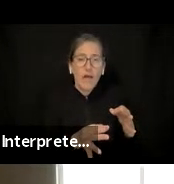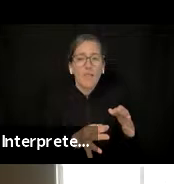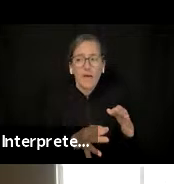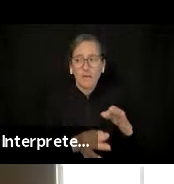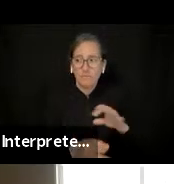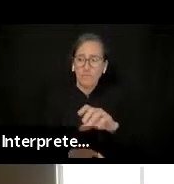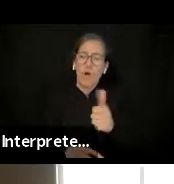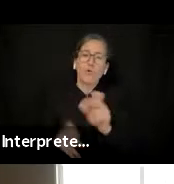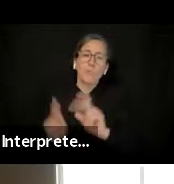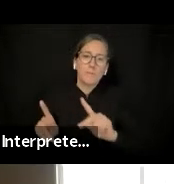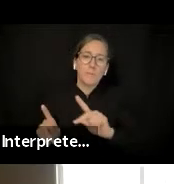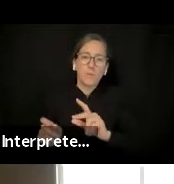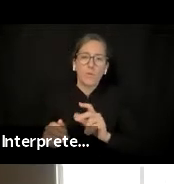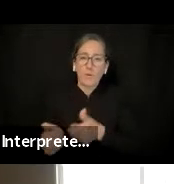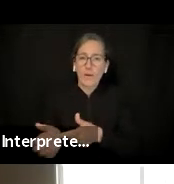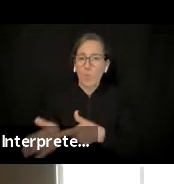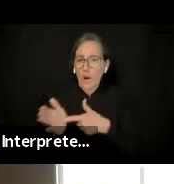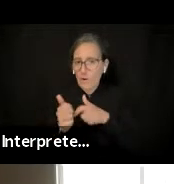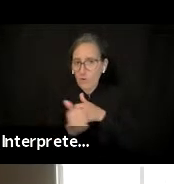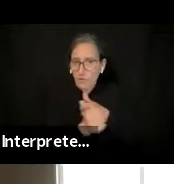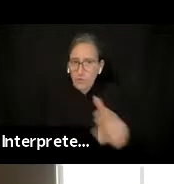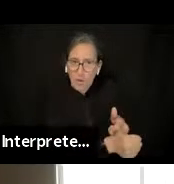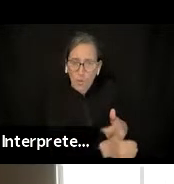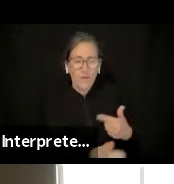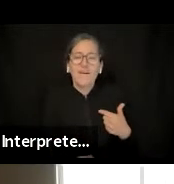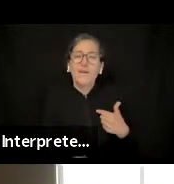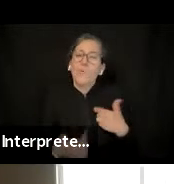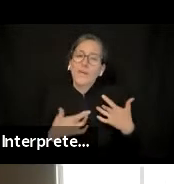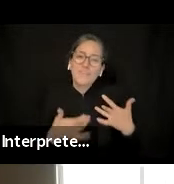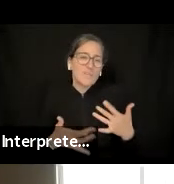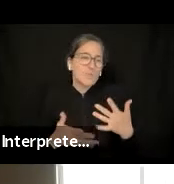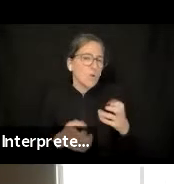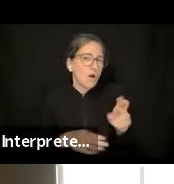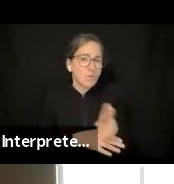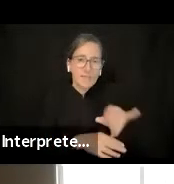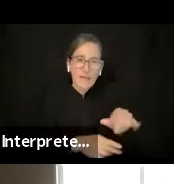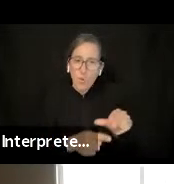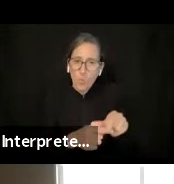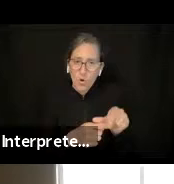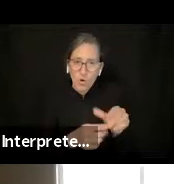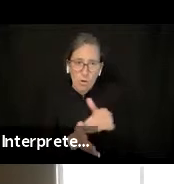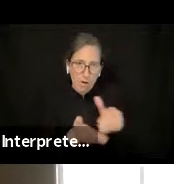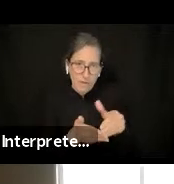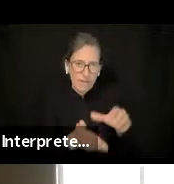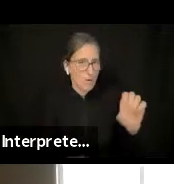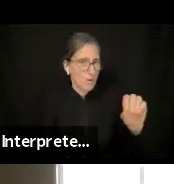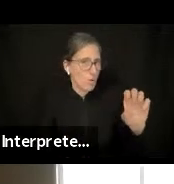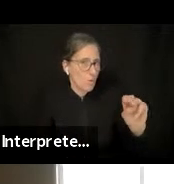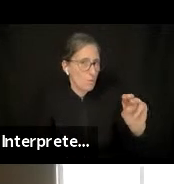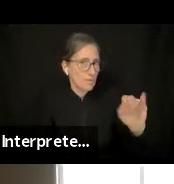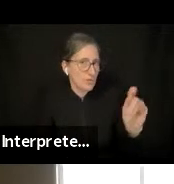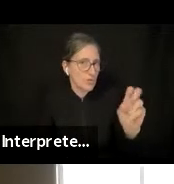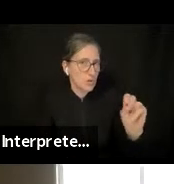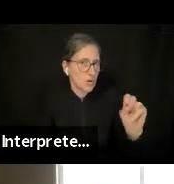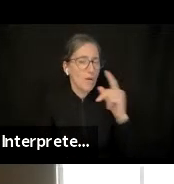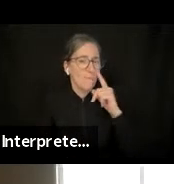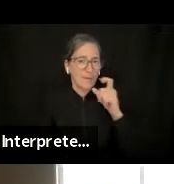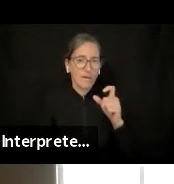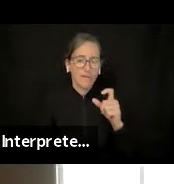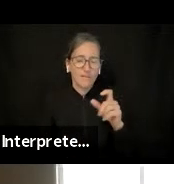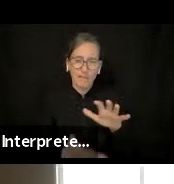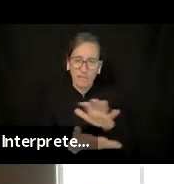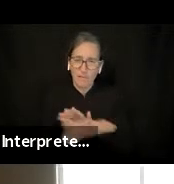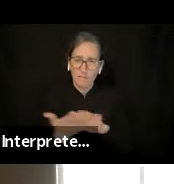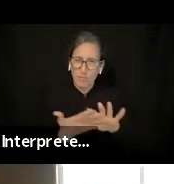other commissions because it can be a little confusing as to their role, but the short-term task force,